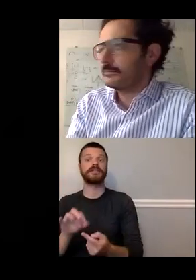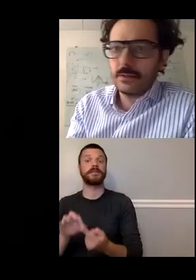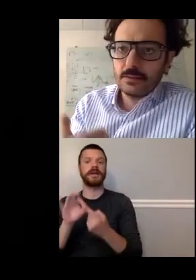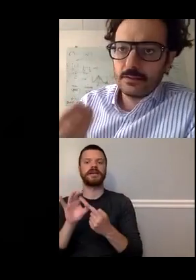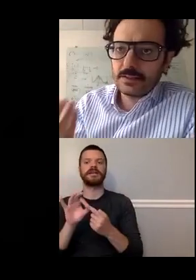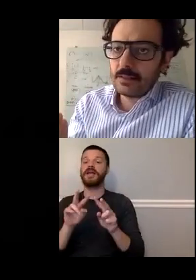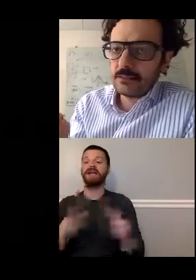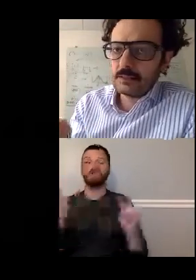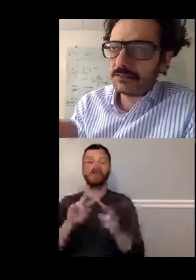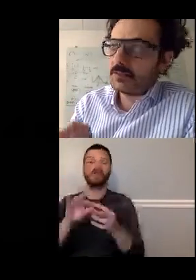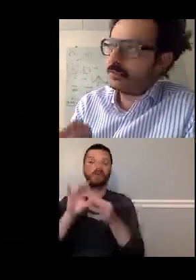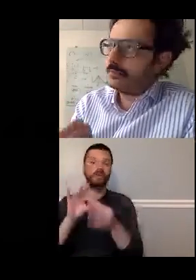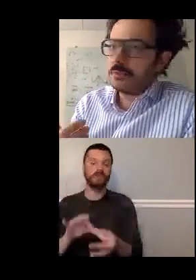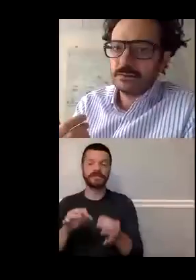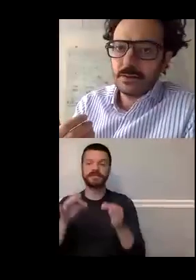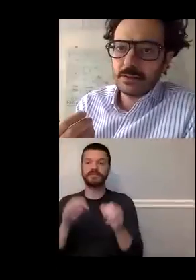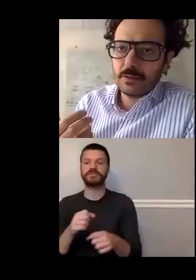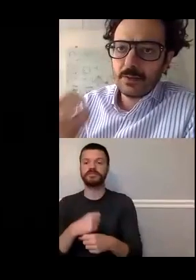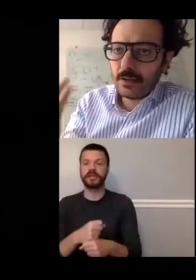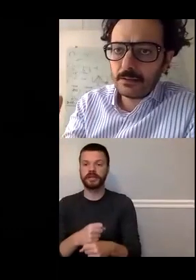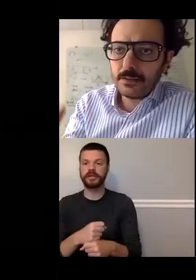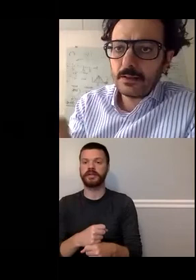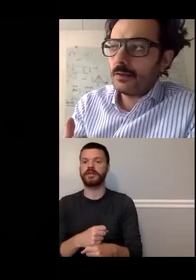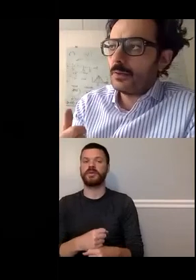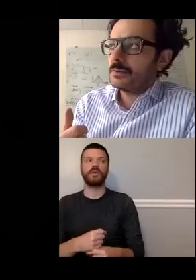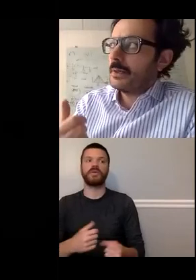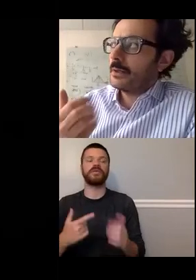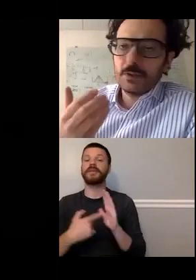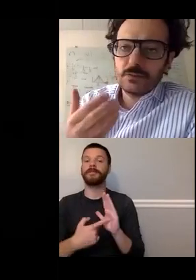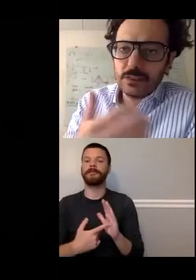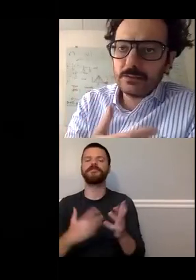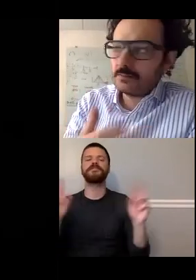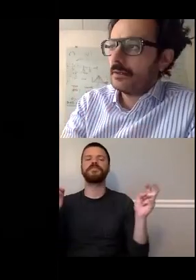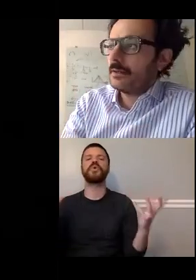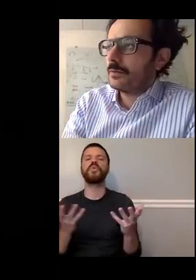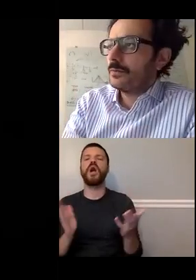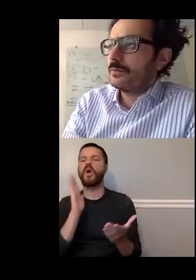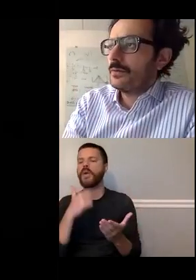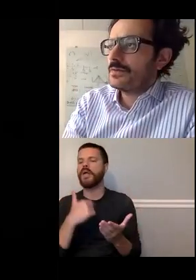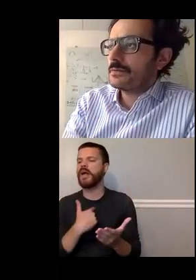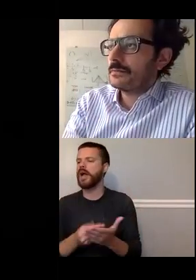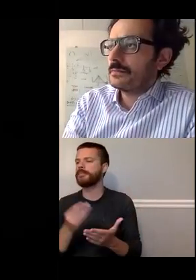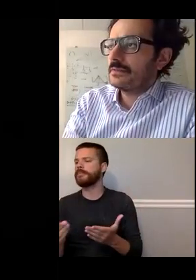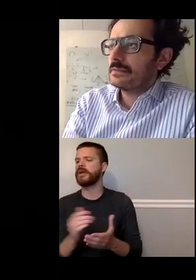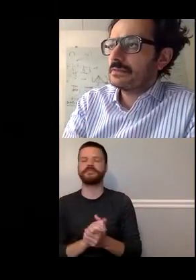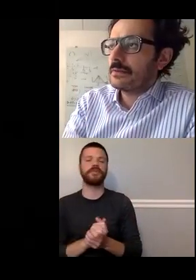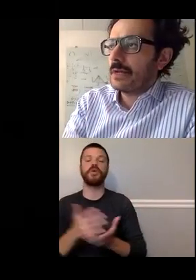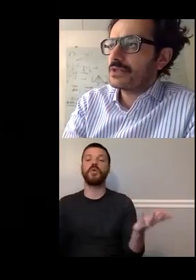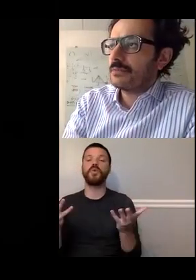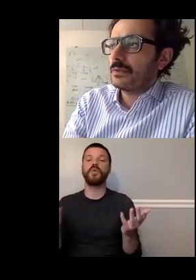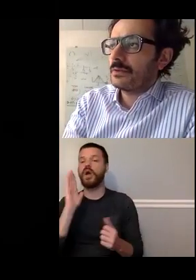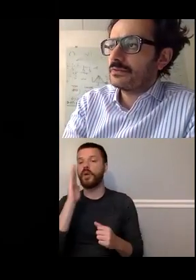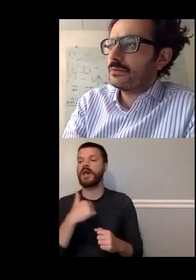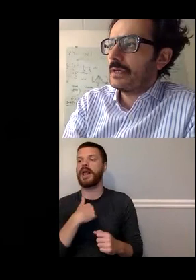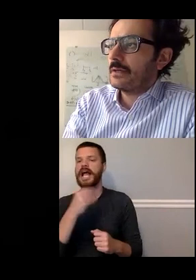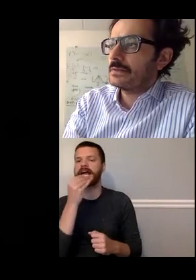decision-making. Examples would include what am I gonna buy, what am I going to eat. So this connection